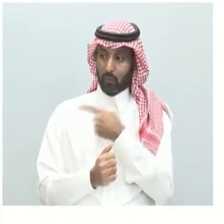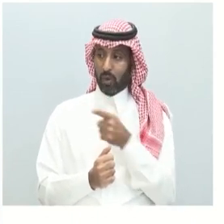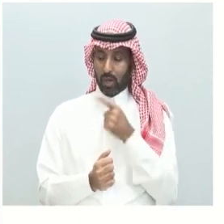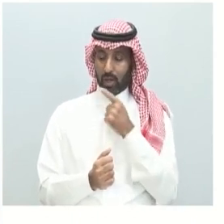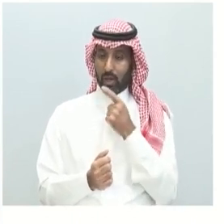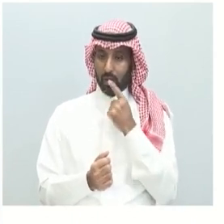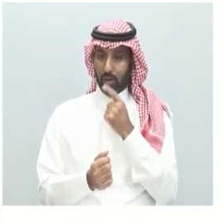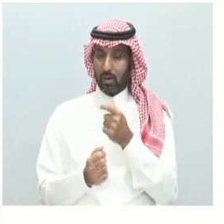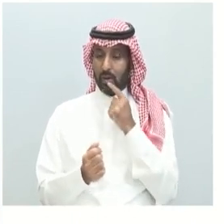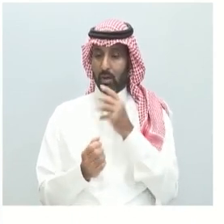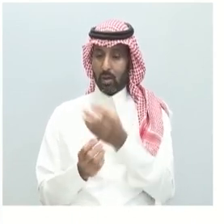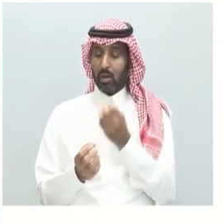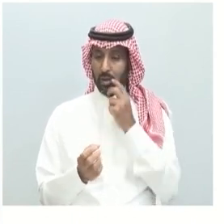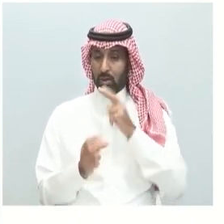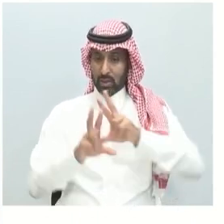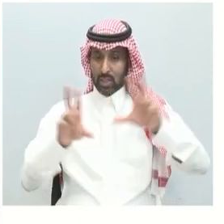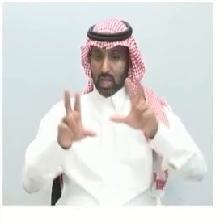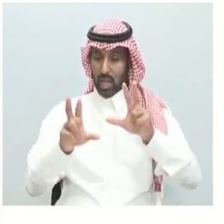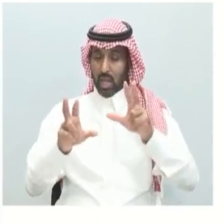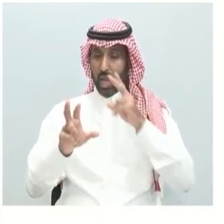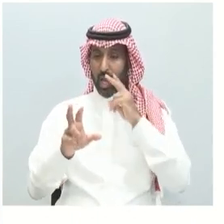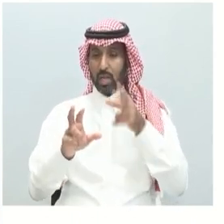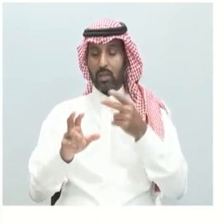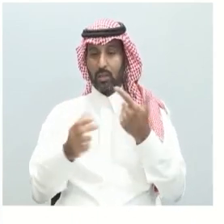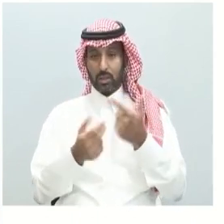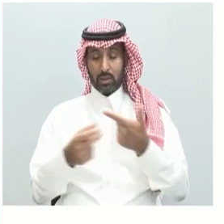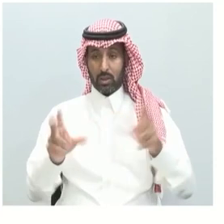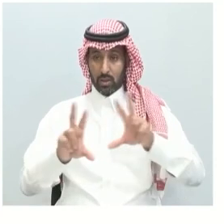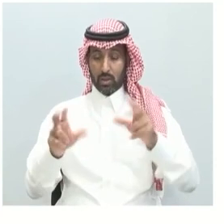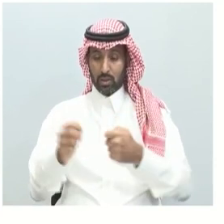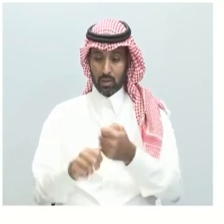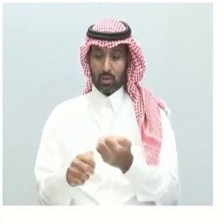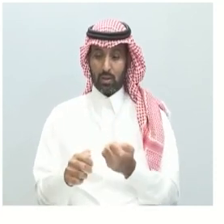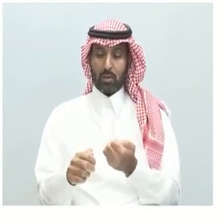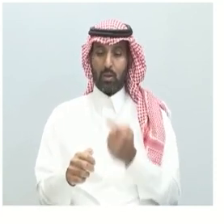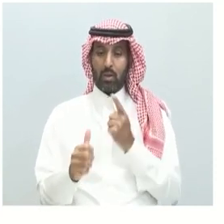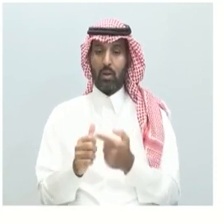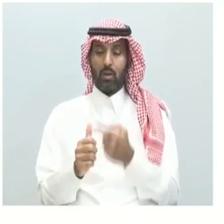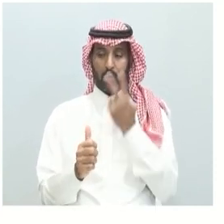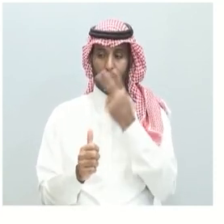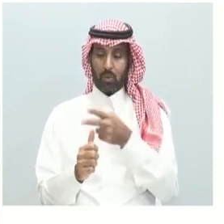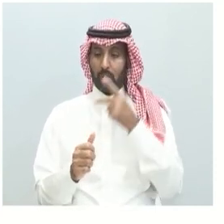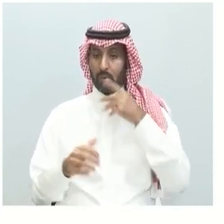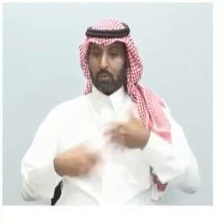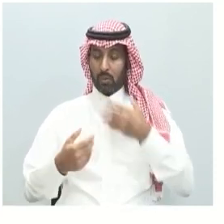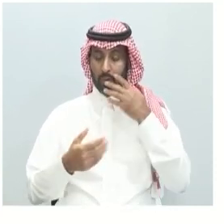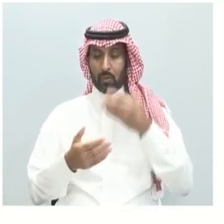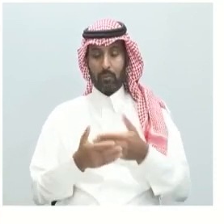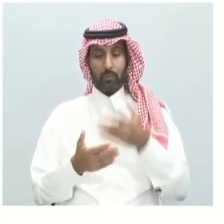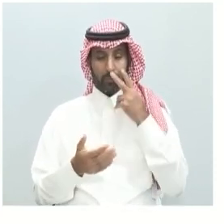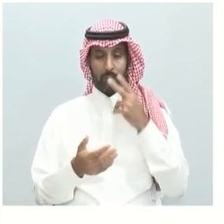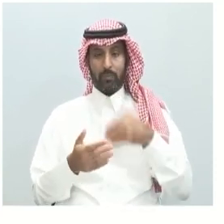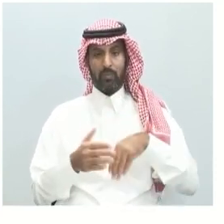get this HD television, yes, if we get this HD television, we see the game better.